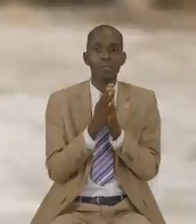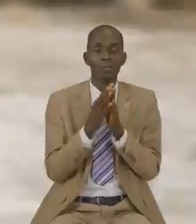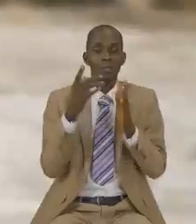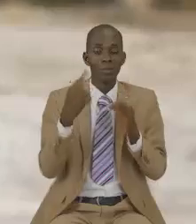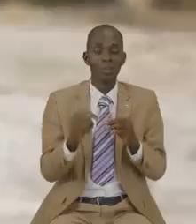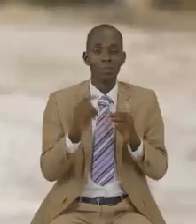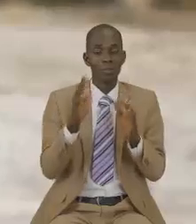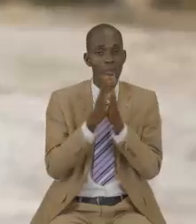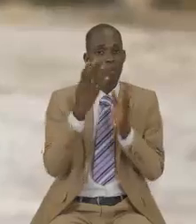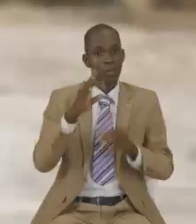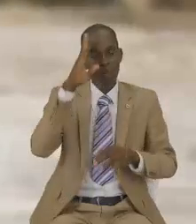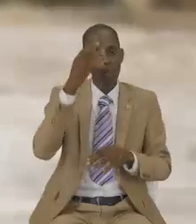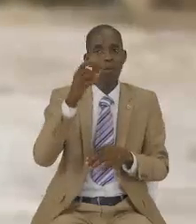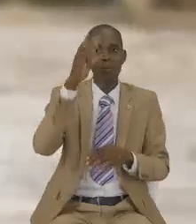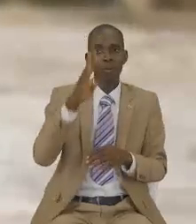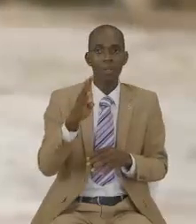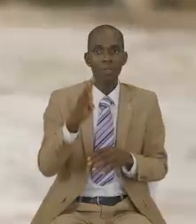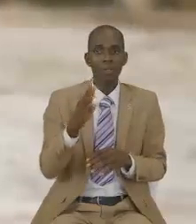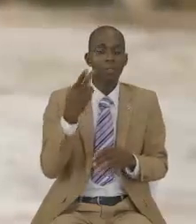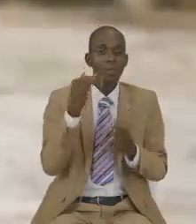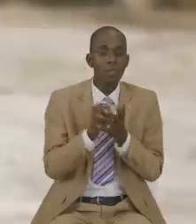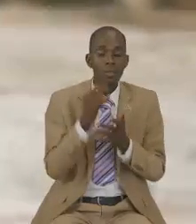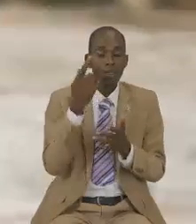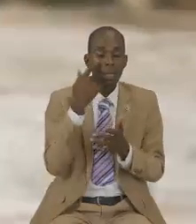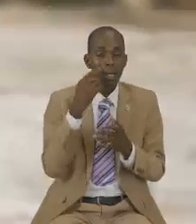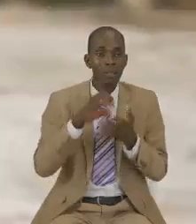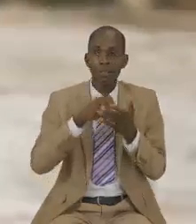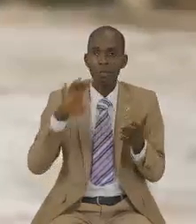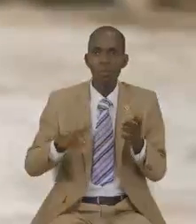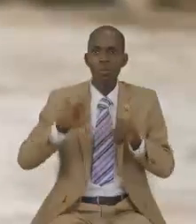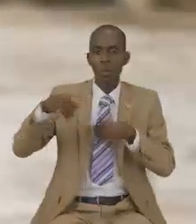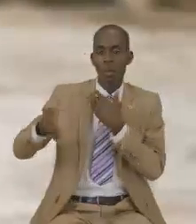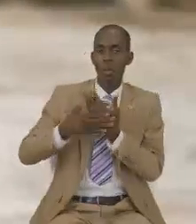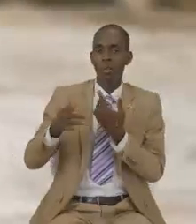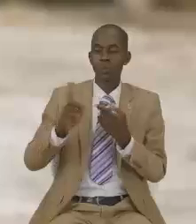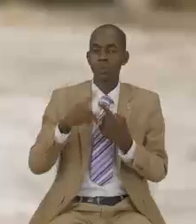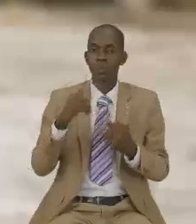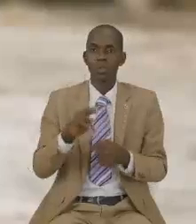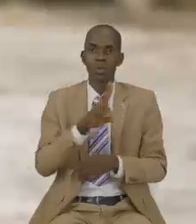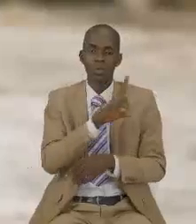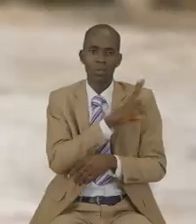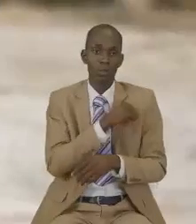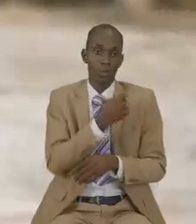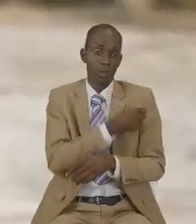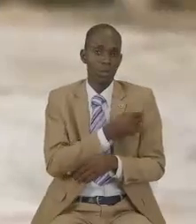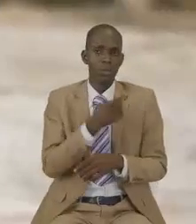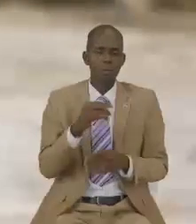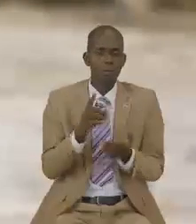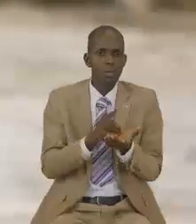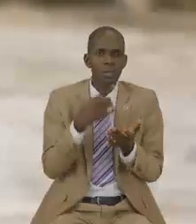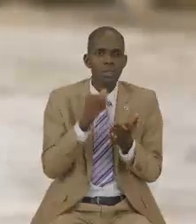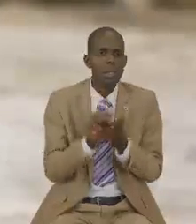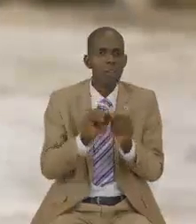prayer, I can't see the glaucoma. I can't go back to hospital. Doctor say, everything